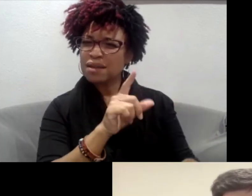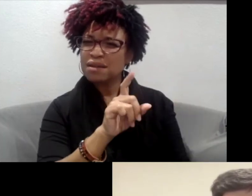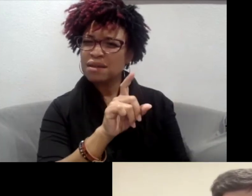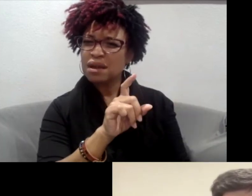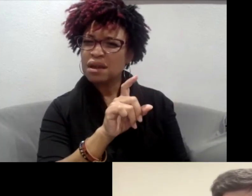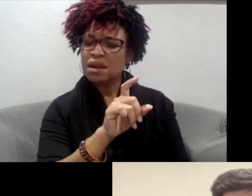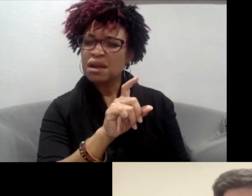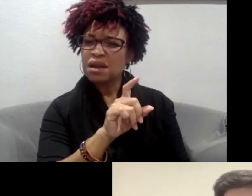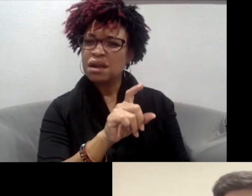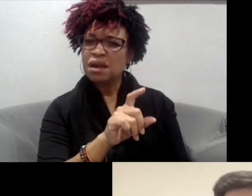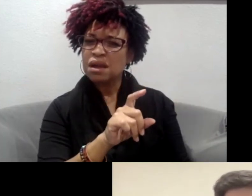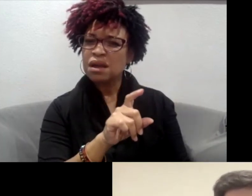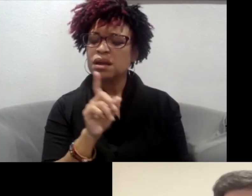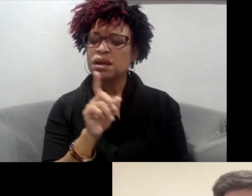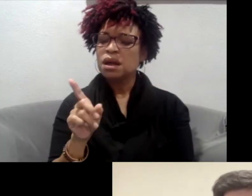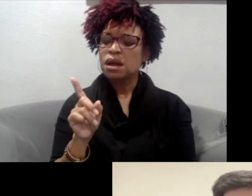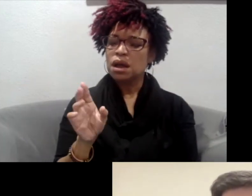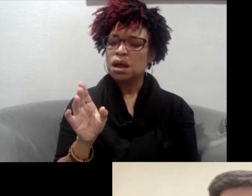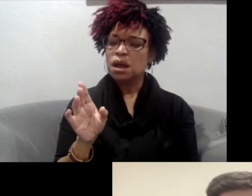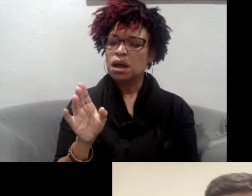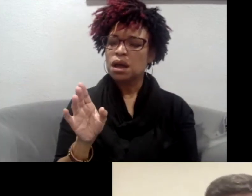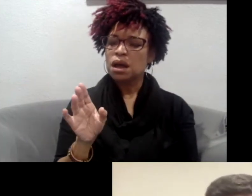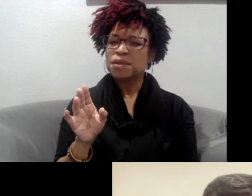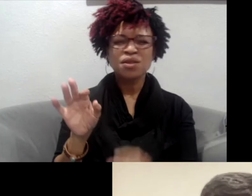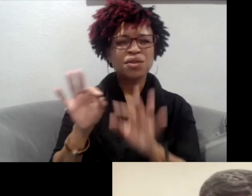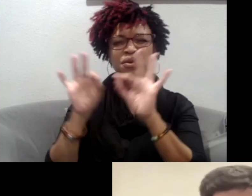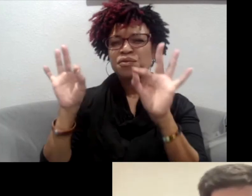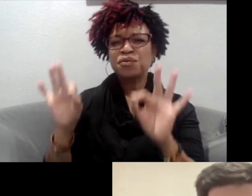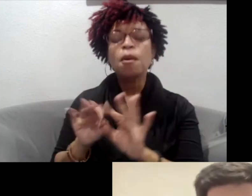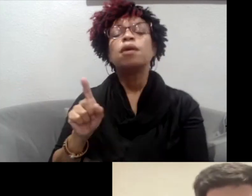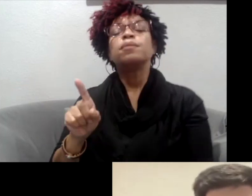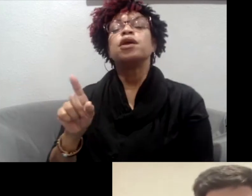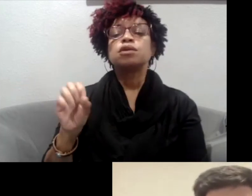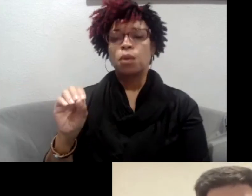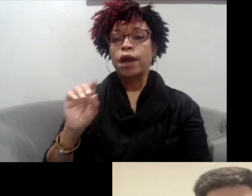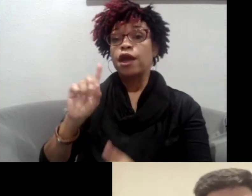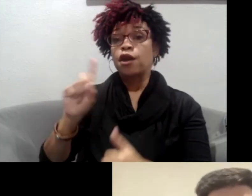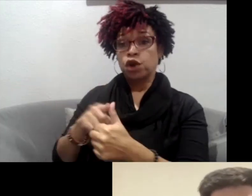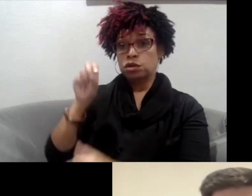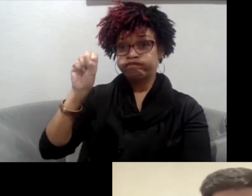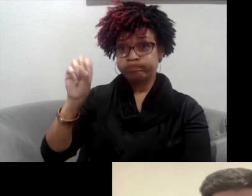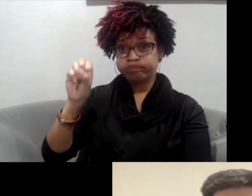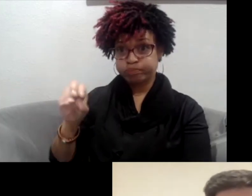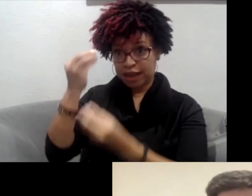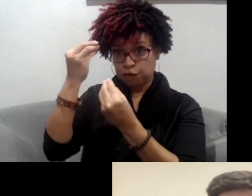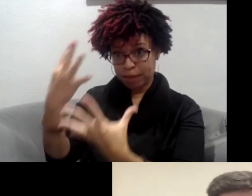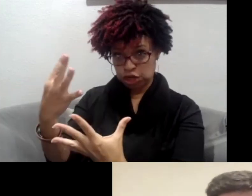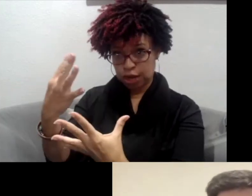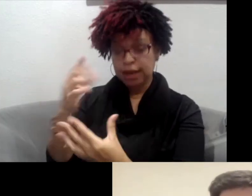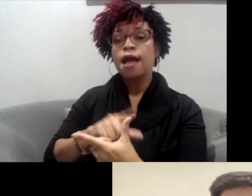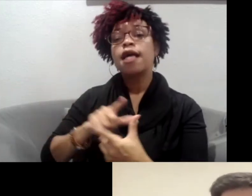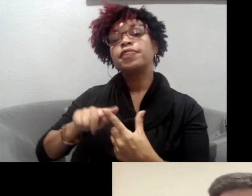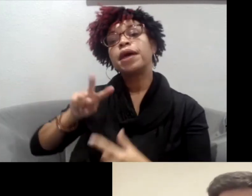The form did not. Yeah, so you first put in your information, then it takes you to a page where you